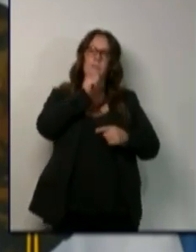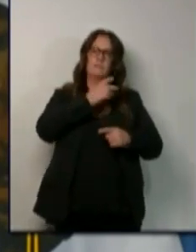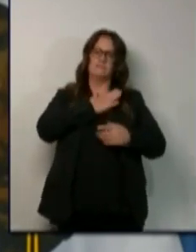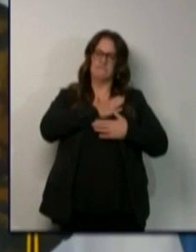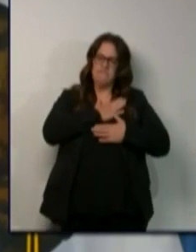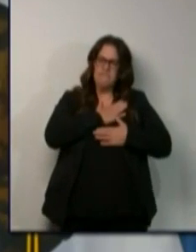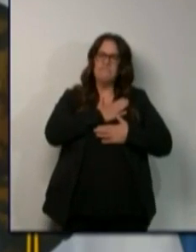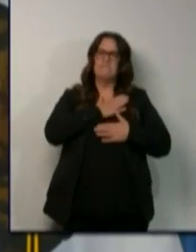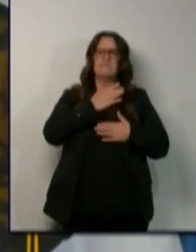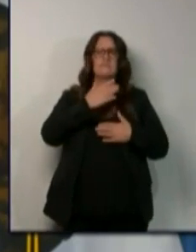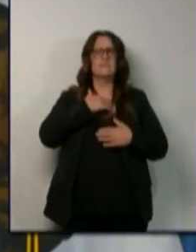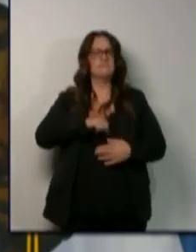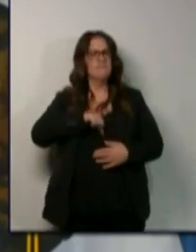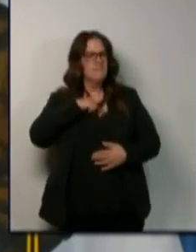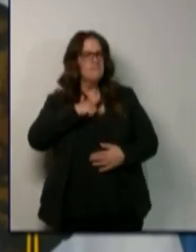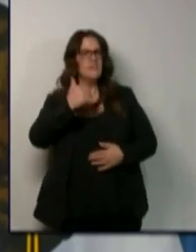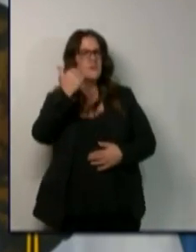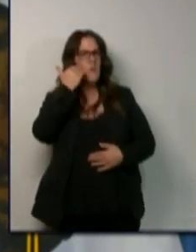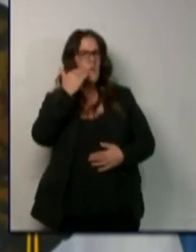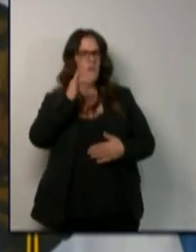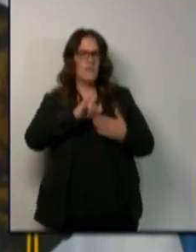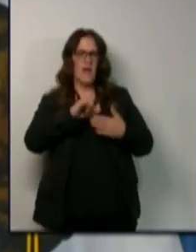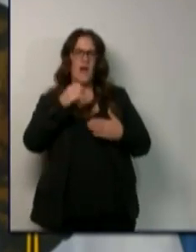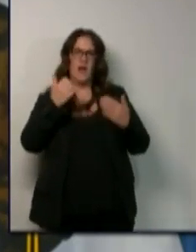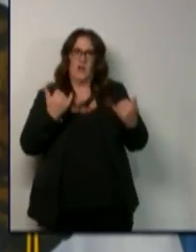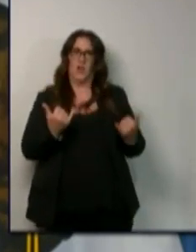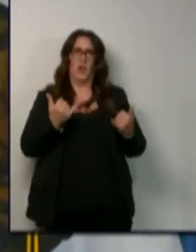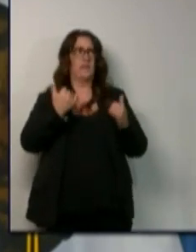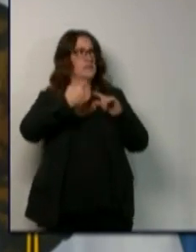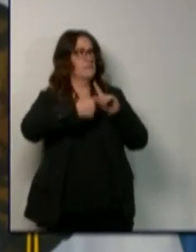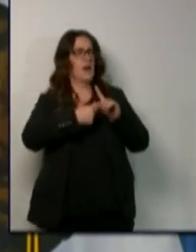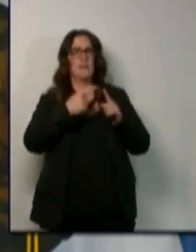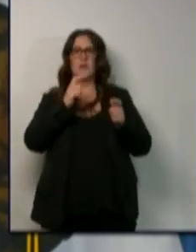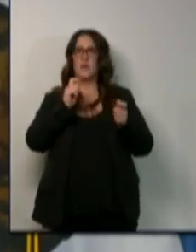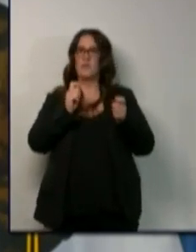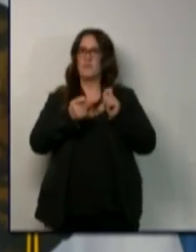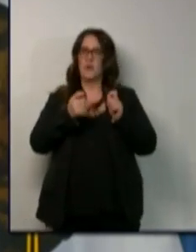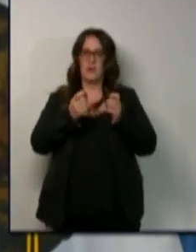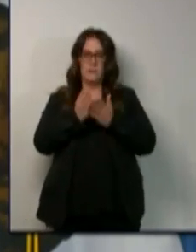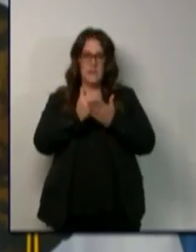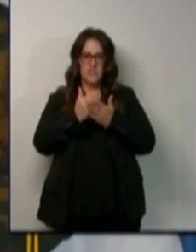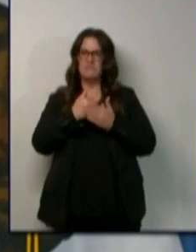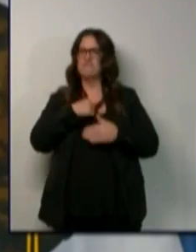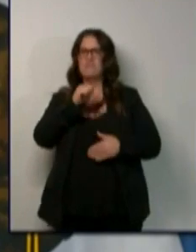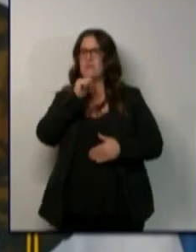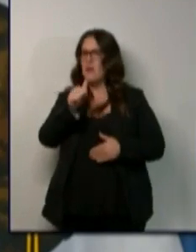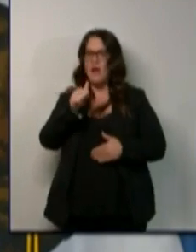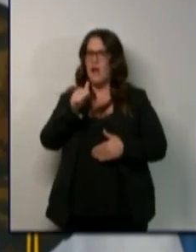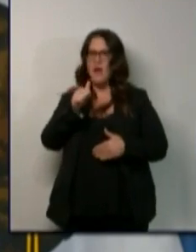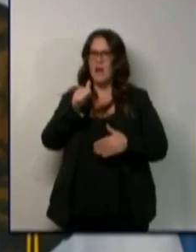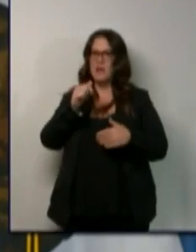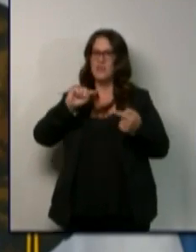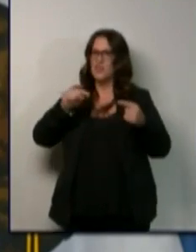privilege that, at least in this May revise, that I am not going to make that case that that budget be dismantled.